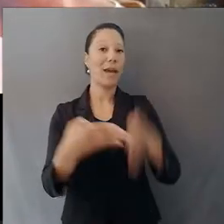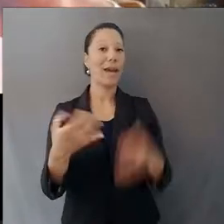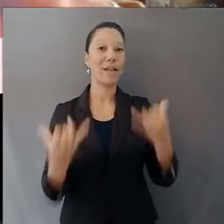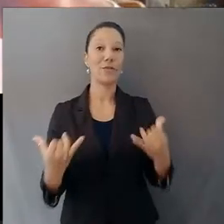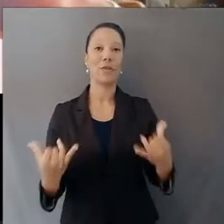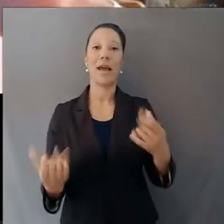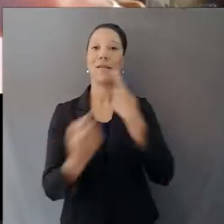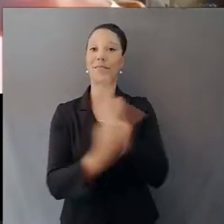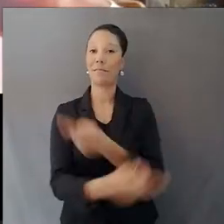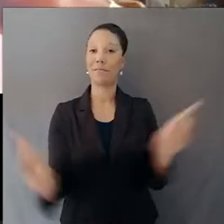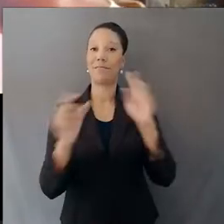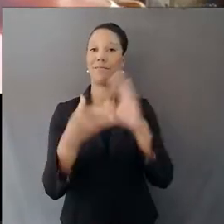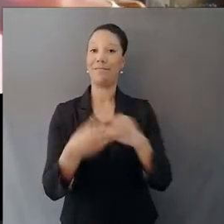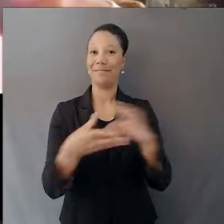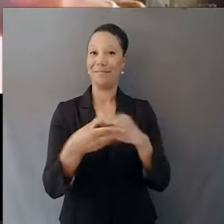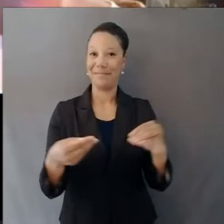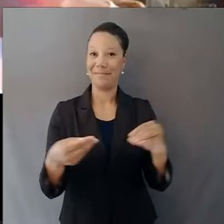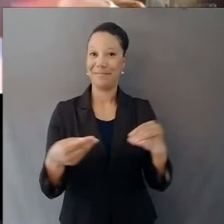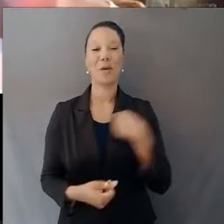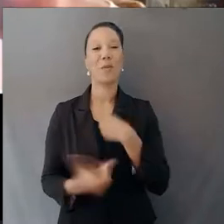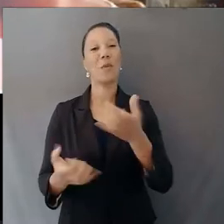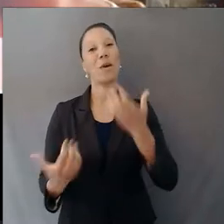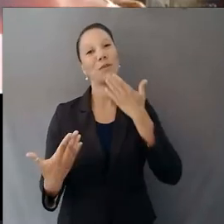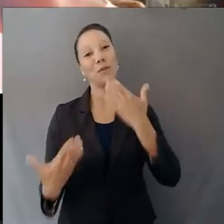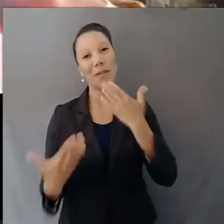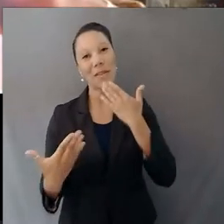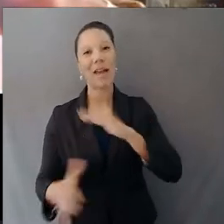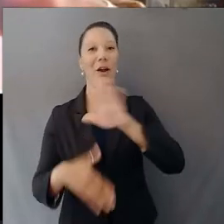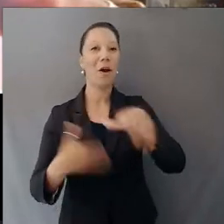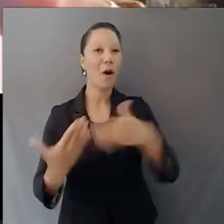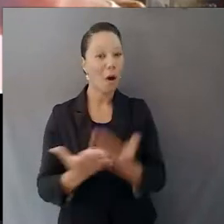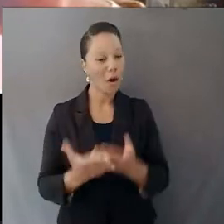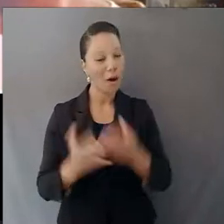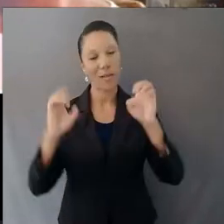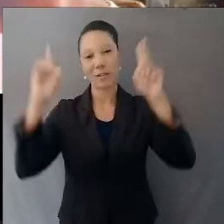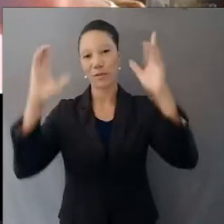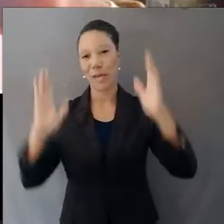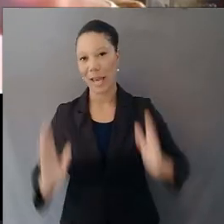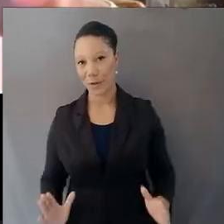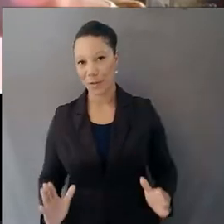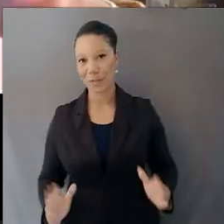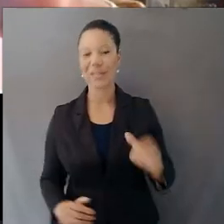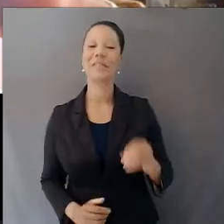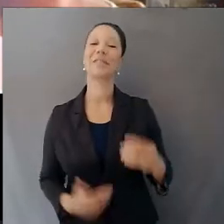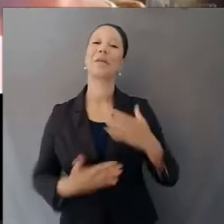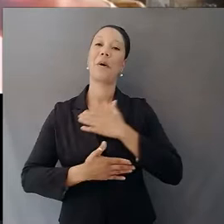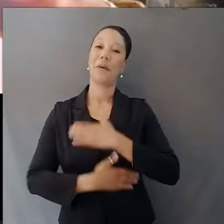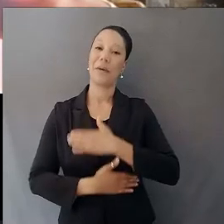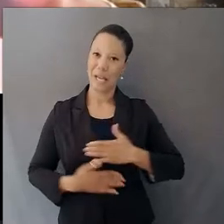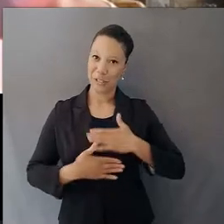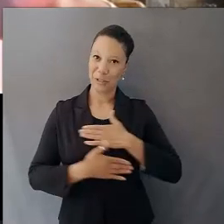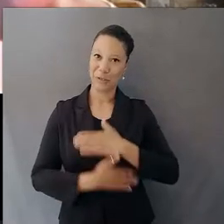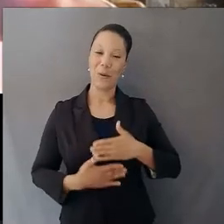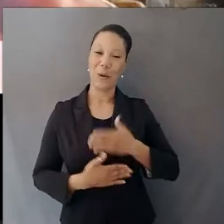broadcast, we want to thank all of our educators. So please enjoy this